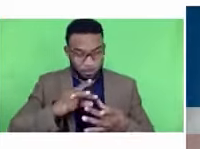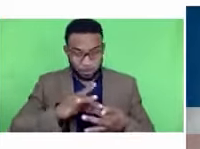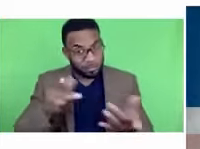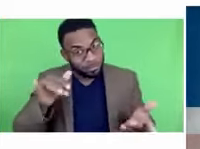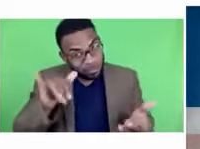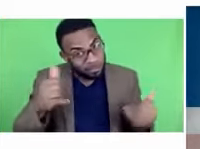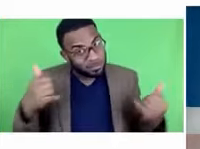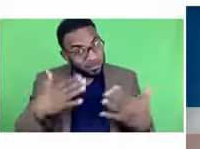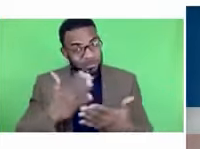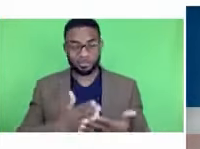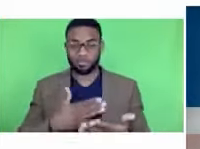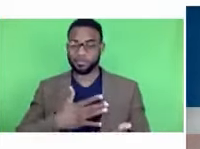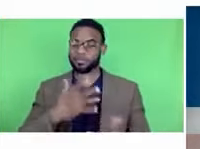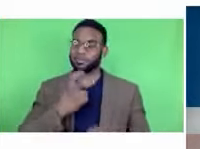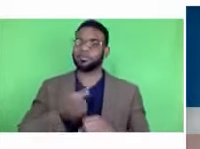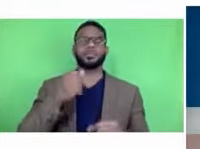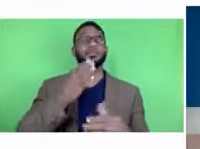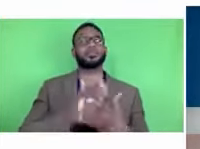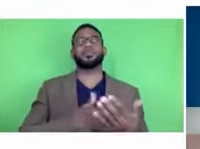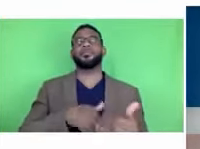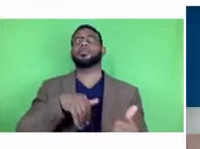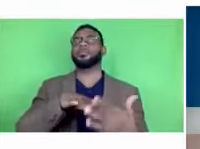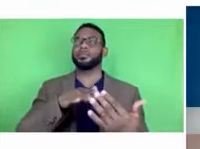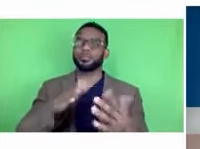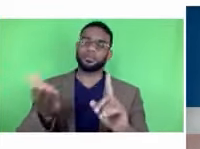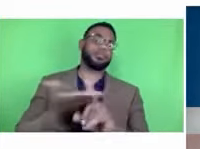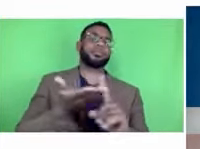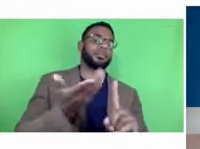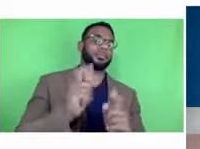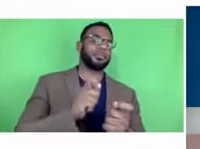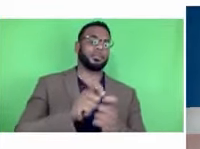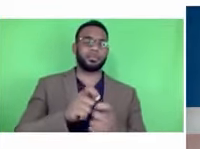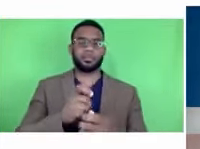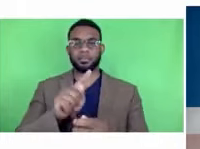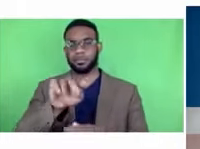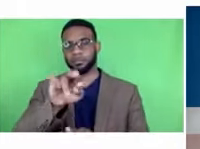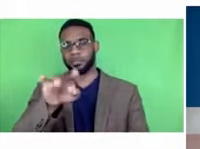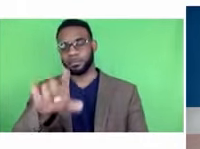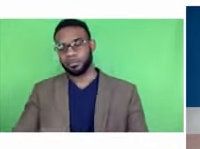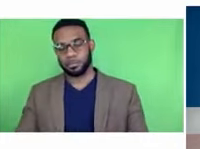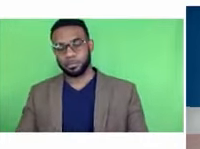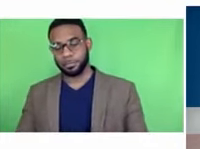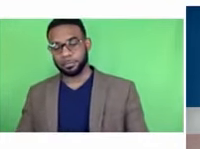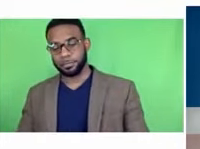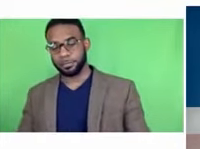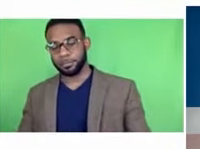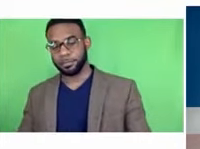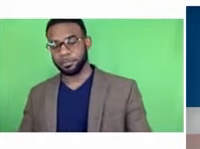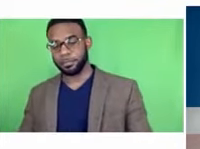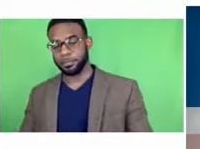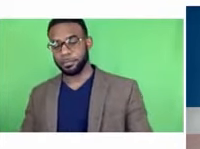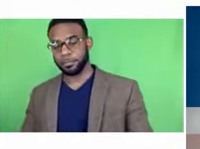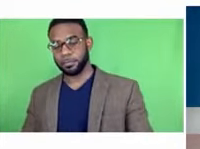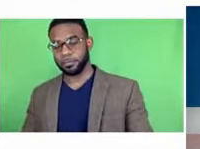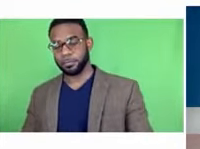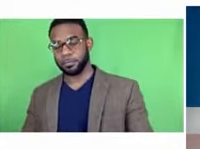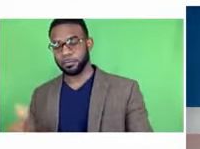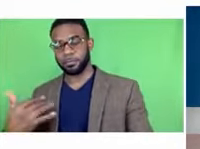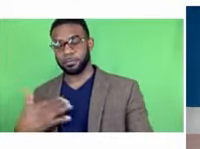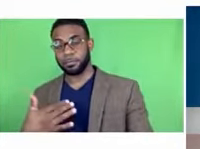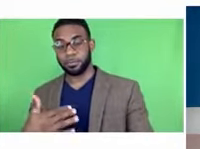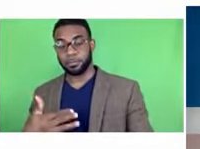scariest bit and my hardest part or hardest sell when it comes to certain trades. Mm-hmm. So that's, and again, their hesitancy, because they're not